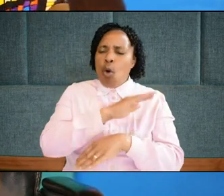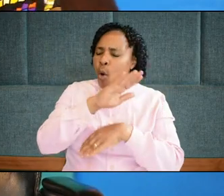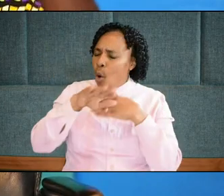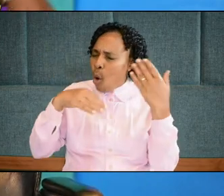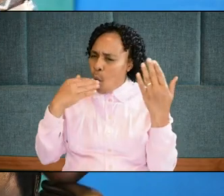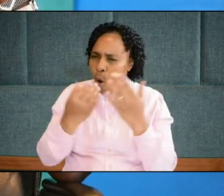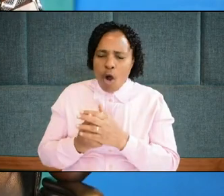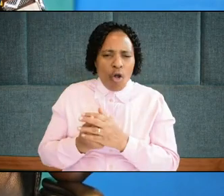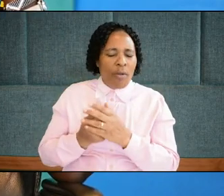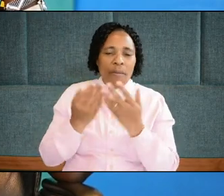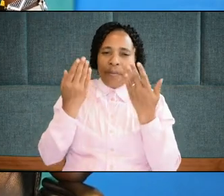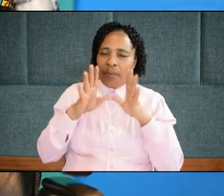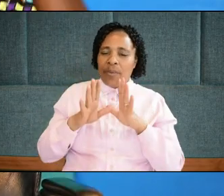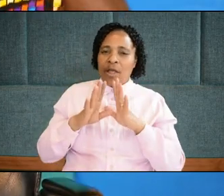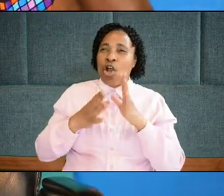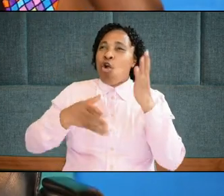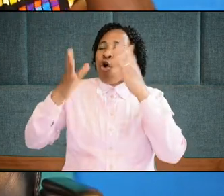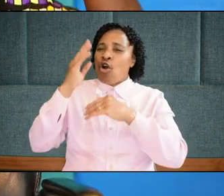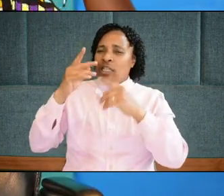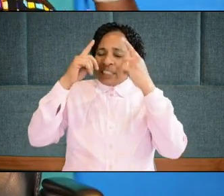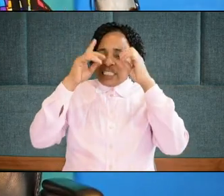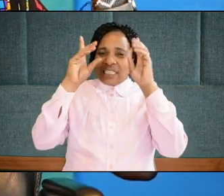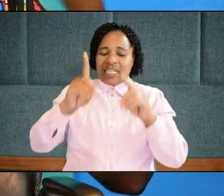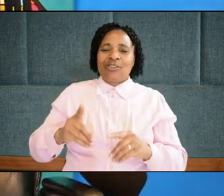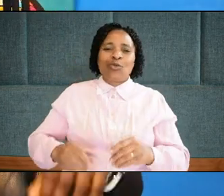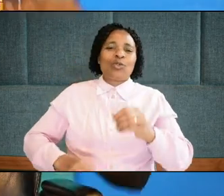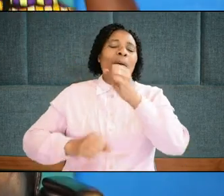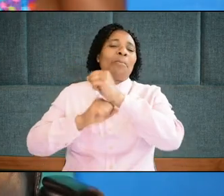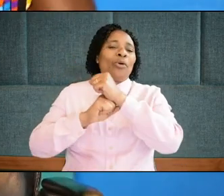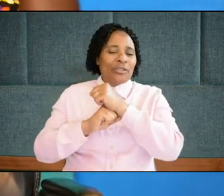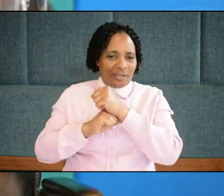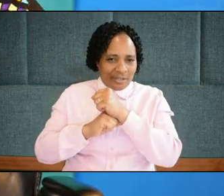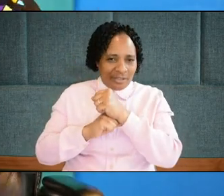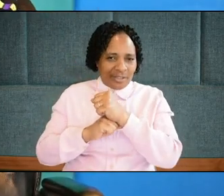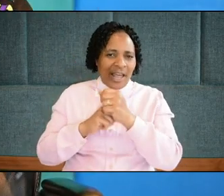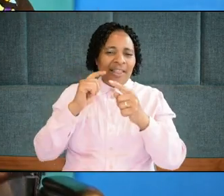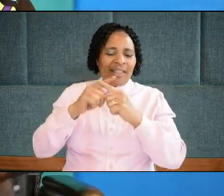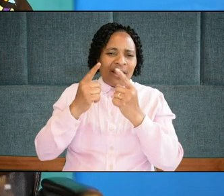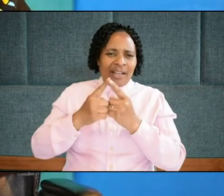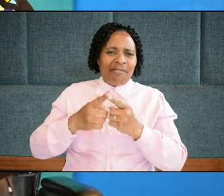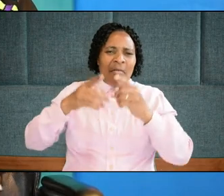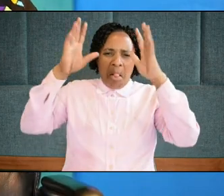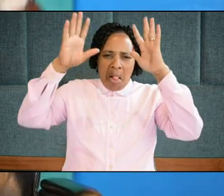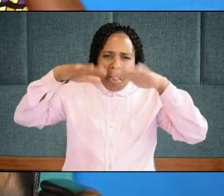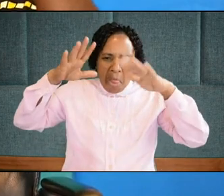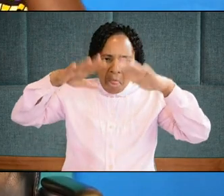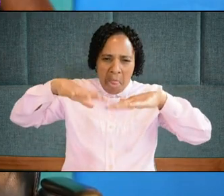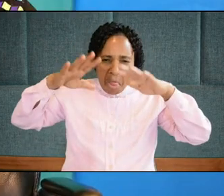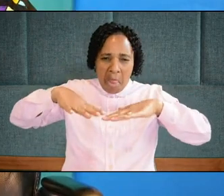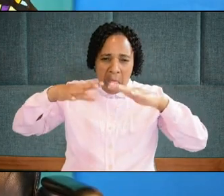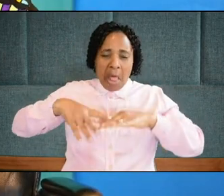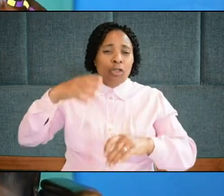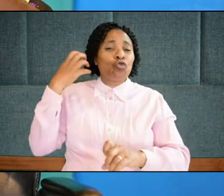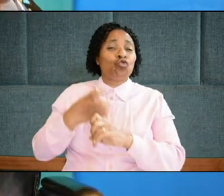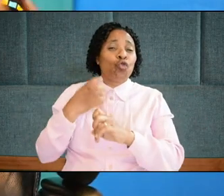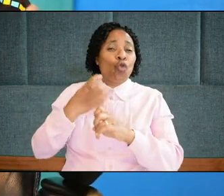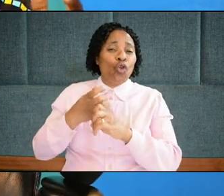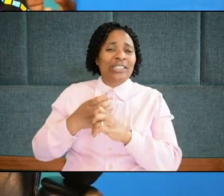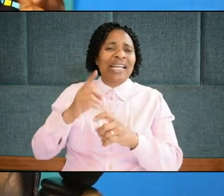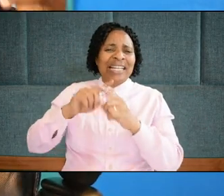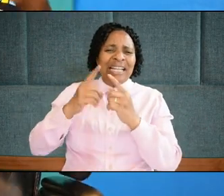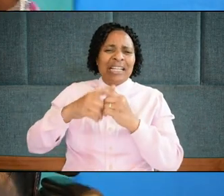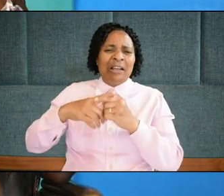And God decided, like, he would offer air support, so to speak. Then hailstones rained on these people and bashing their